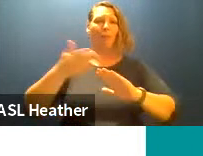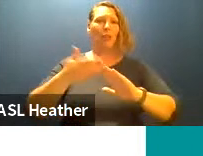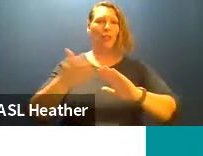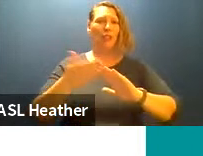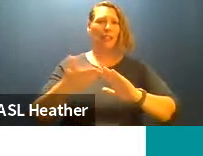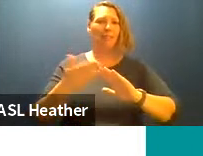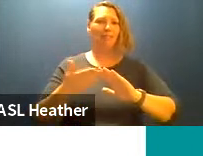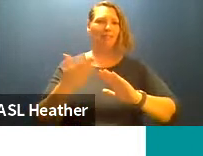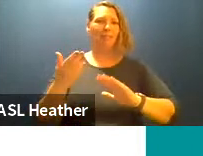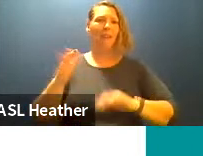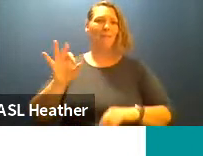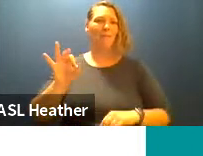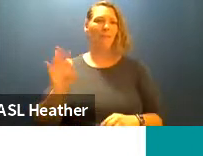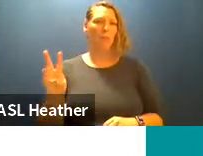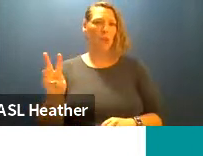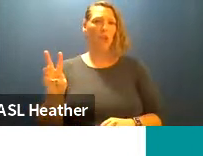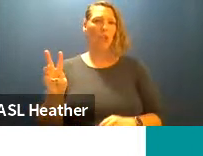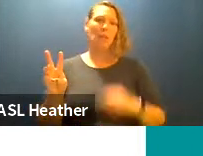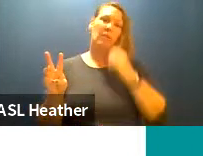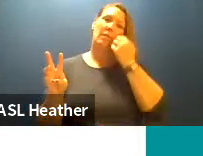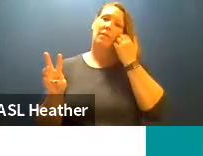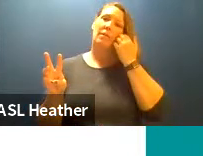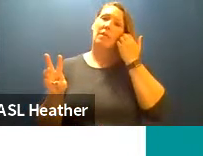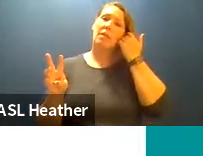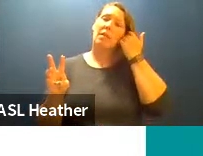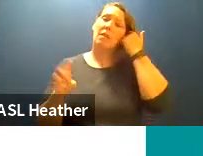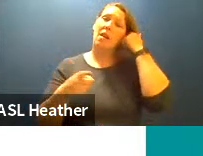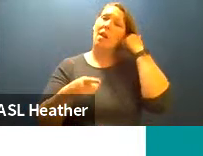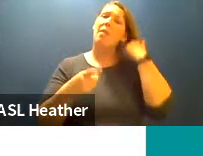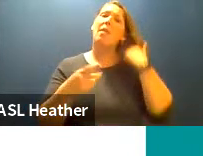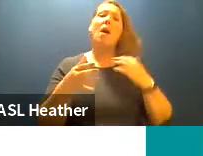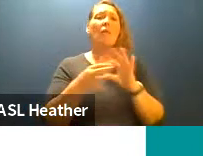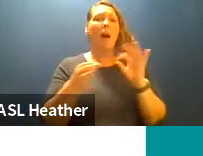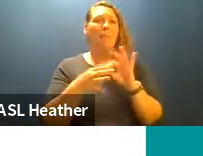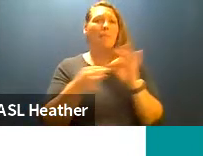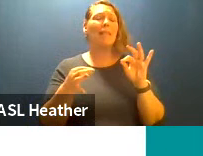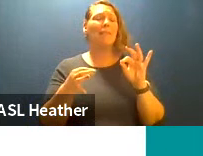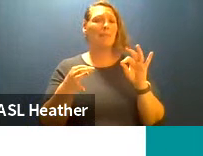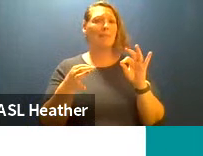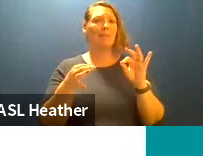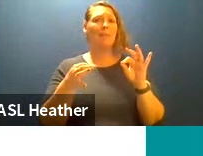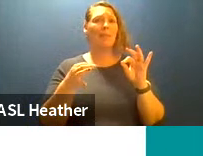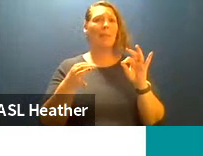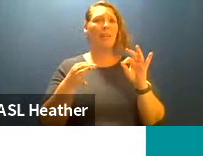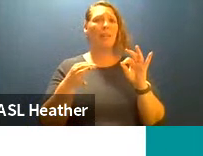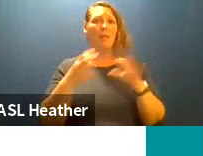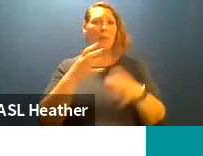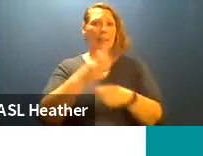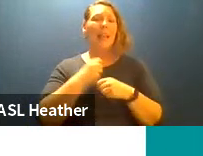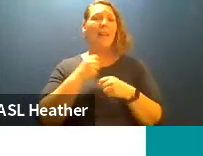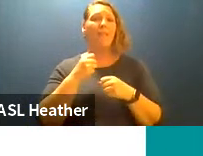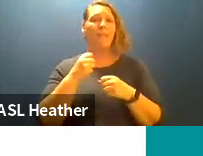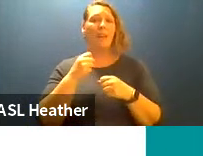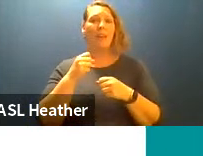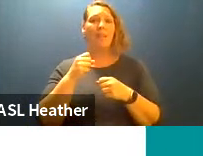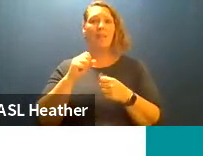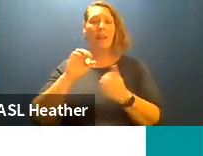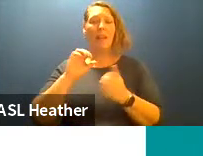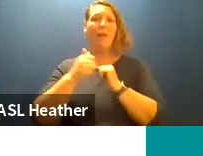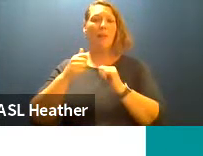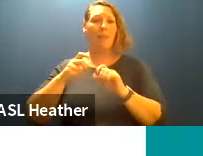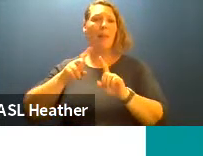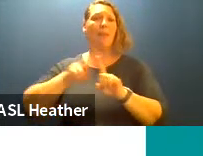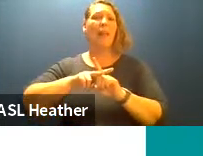framework? Address public comments we've received, and we'll briefly touch on the history of Section 30 and how the application meets the